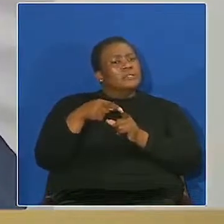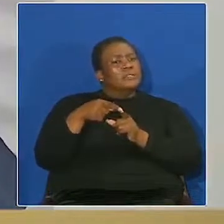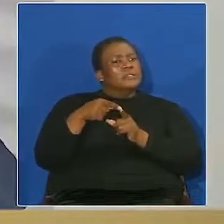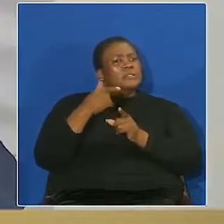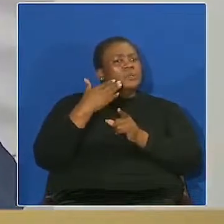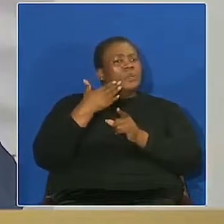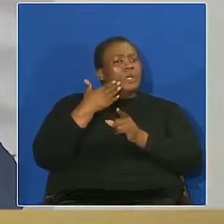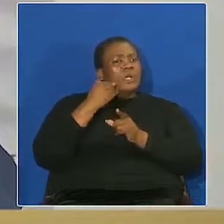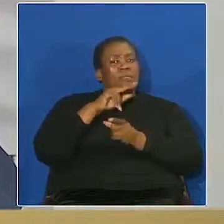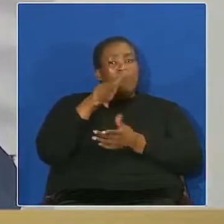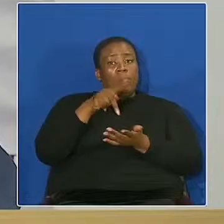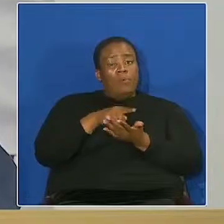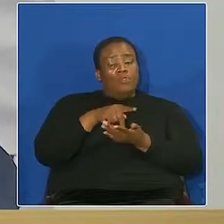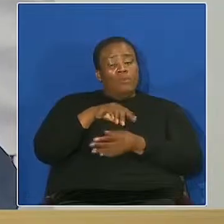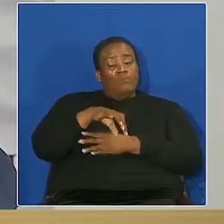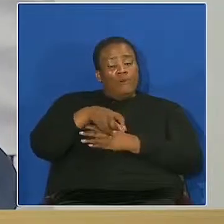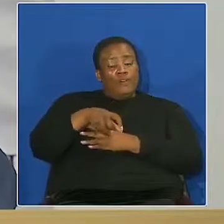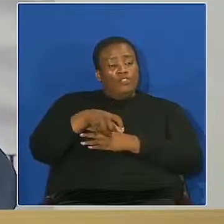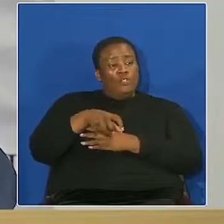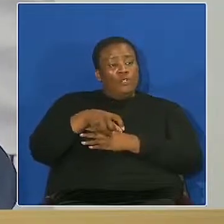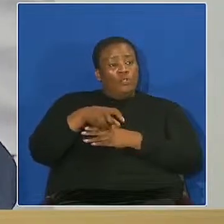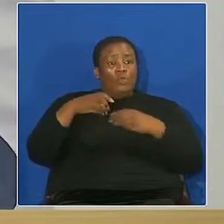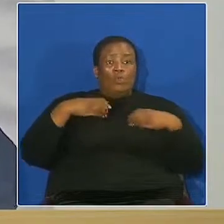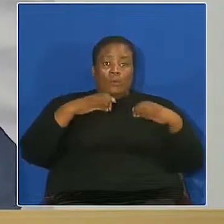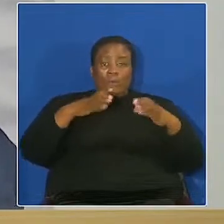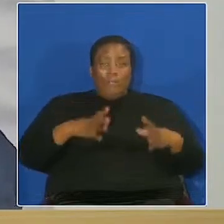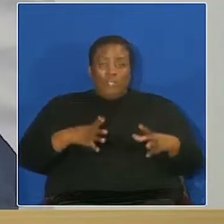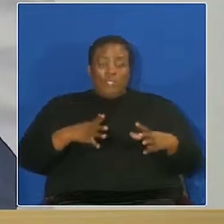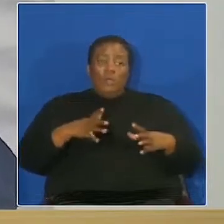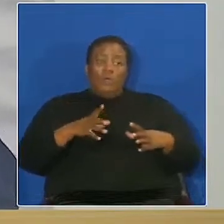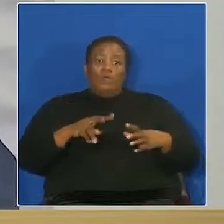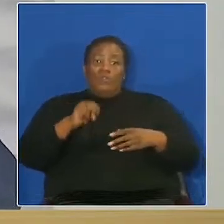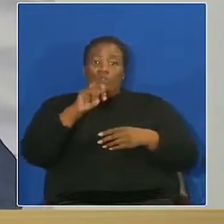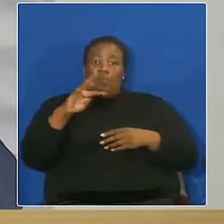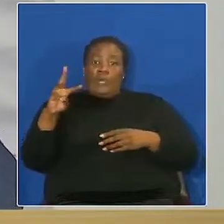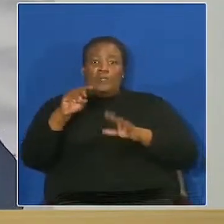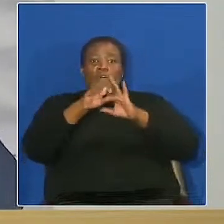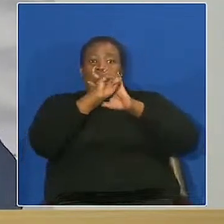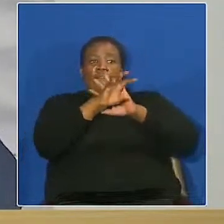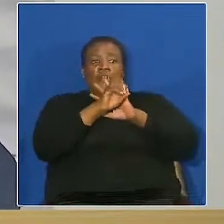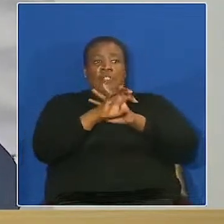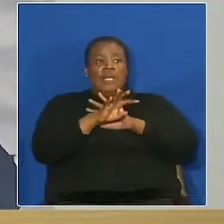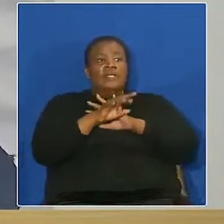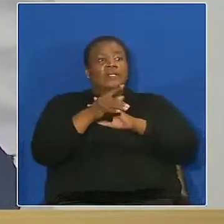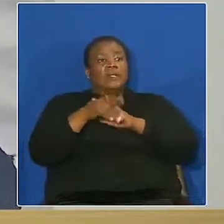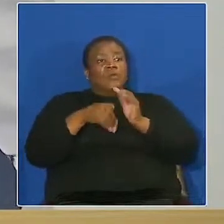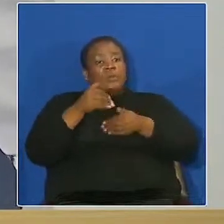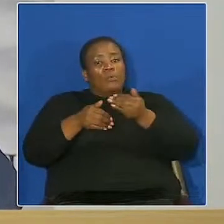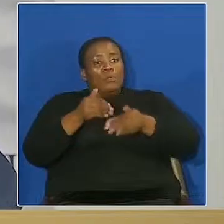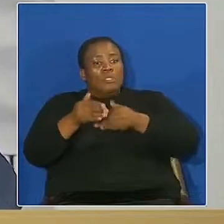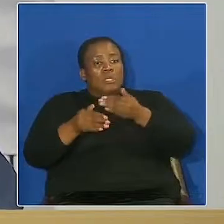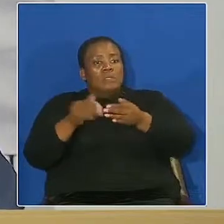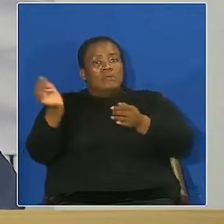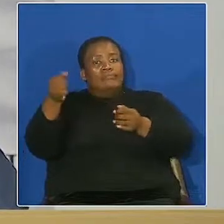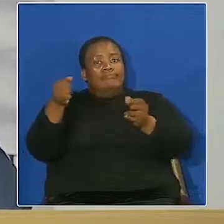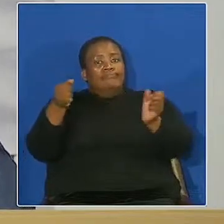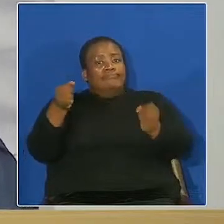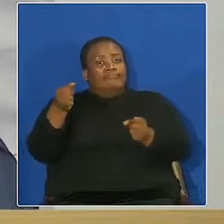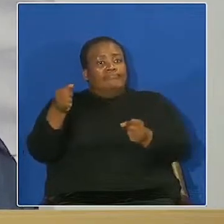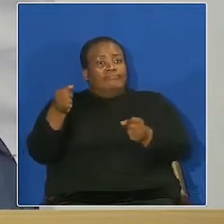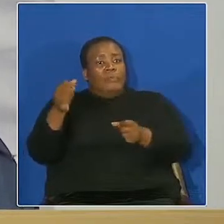the post of the Provincial Commissioner of Northwest was advertised, and then the process of appointing was